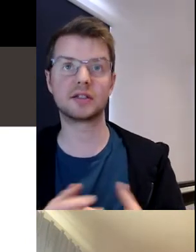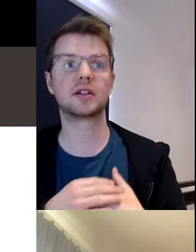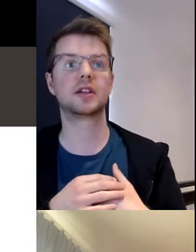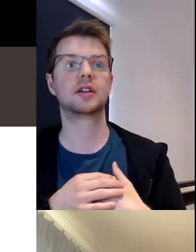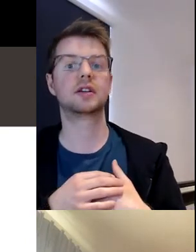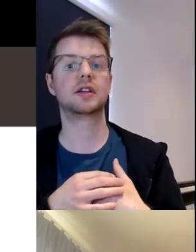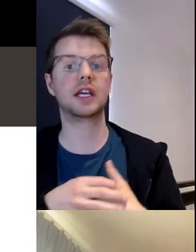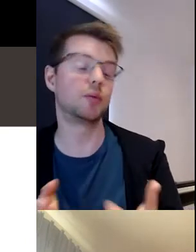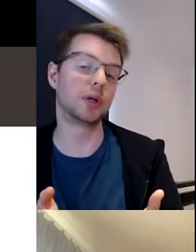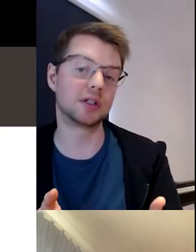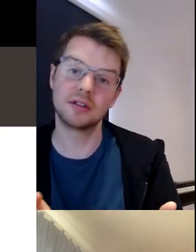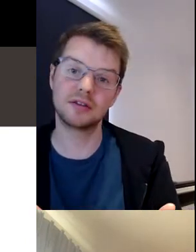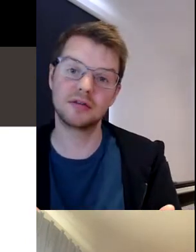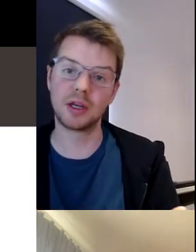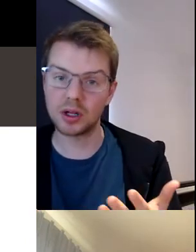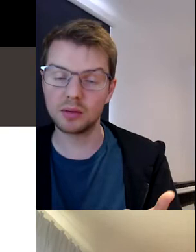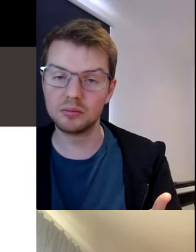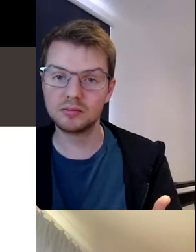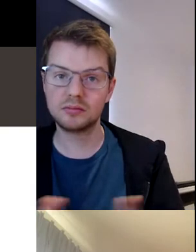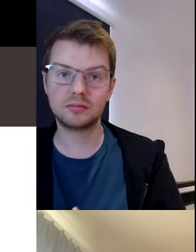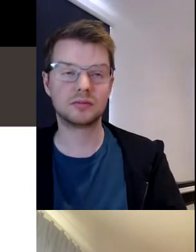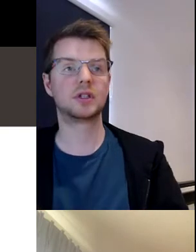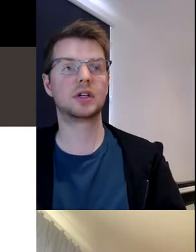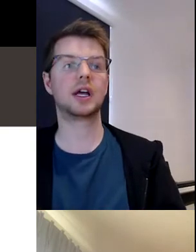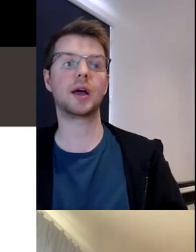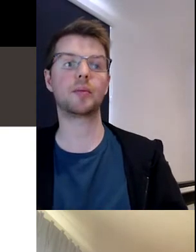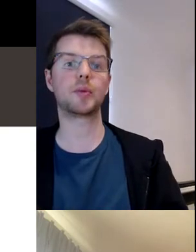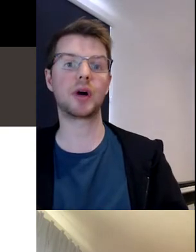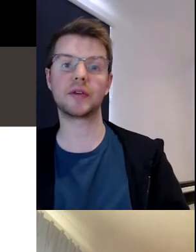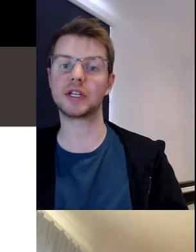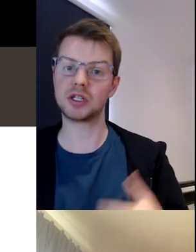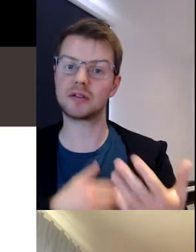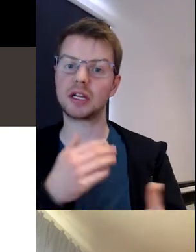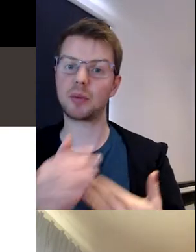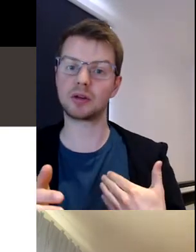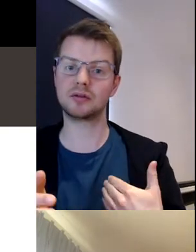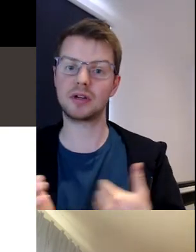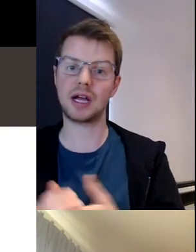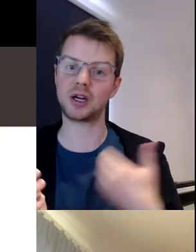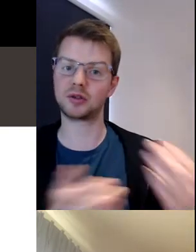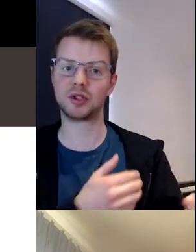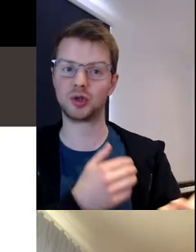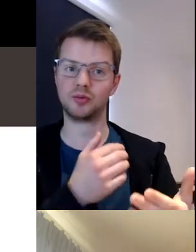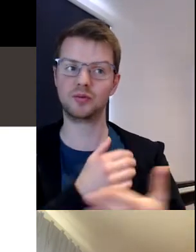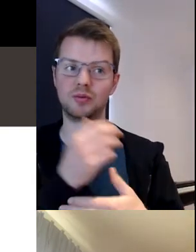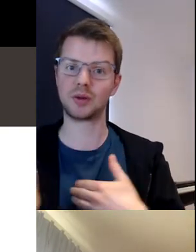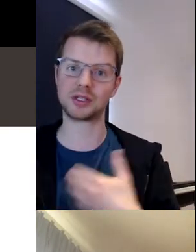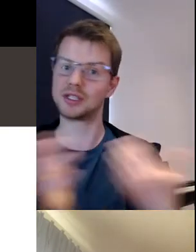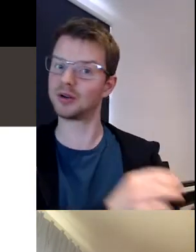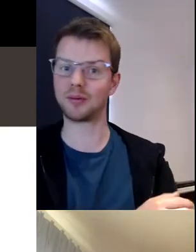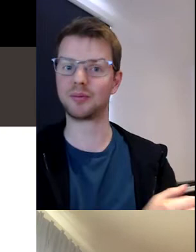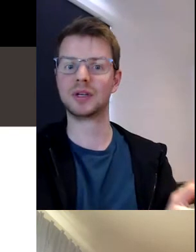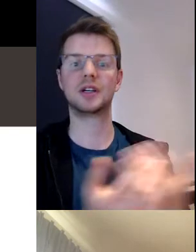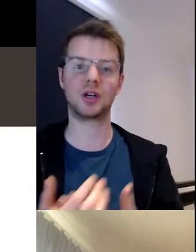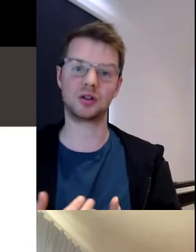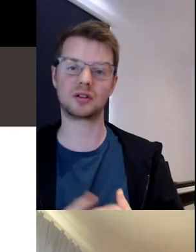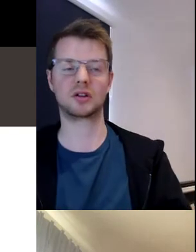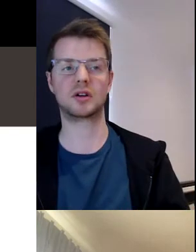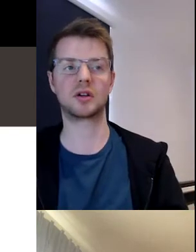of it is if you build it, they will come. But part of it is you need to think about how you bring the ones that don't